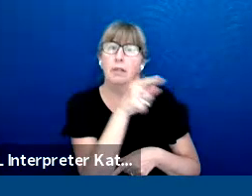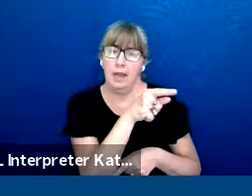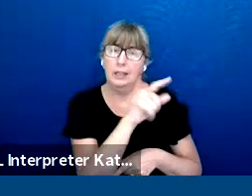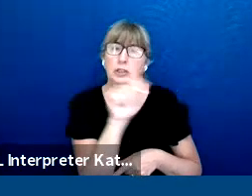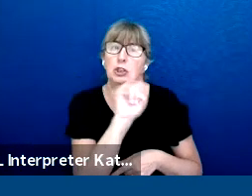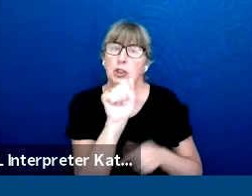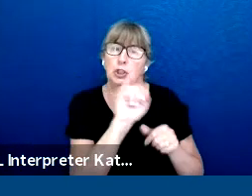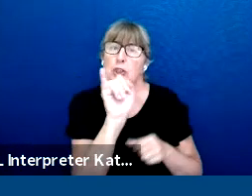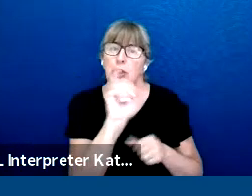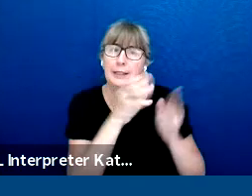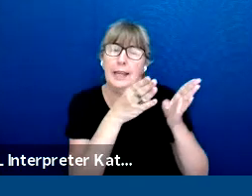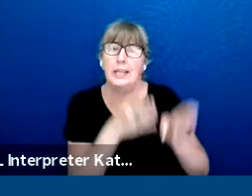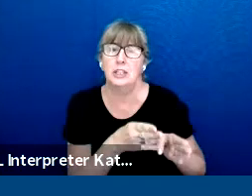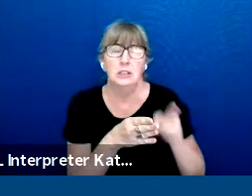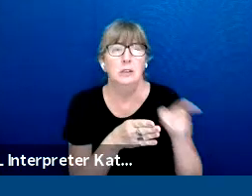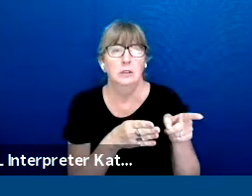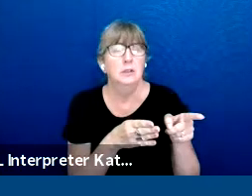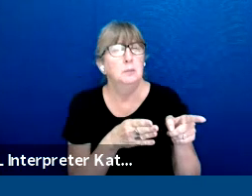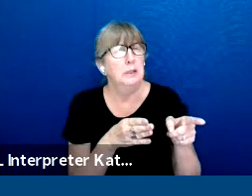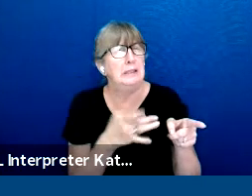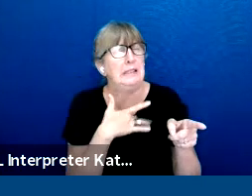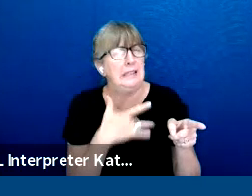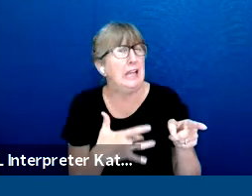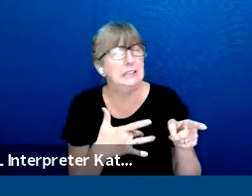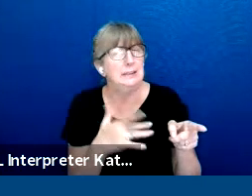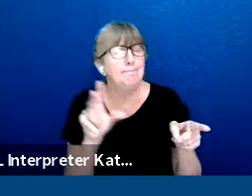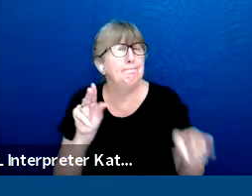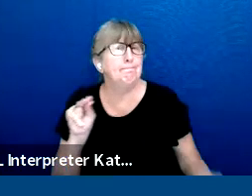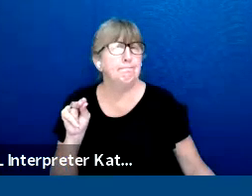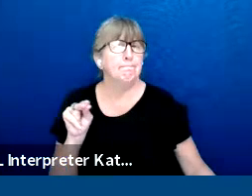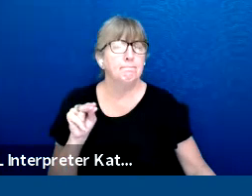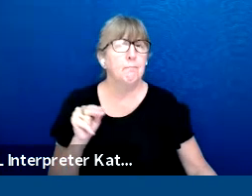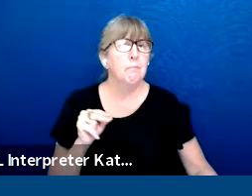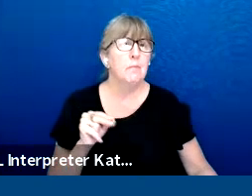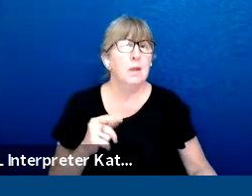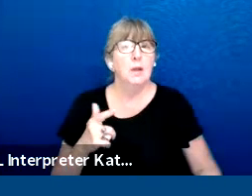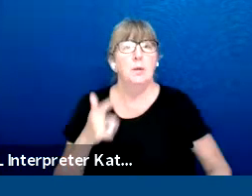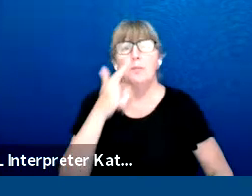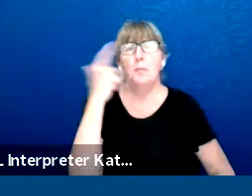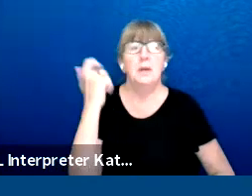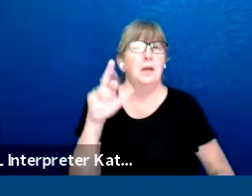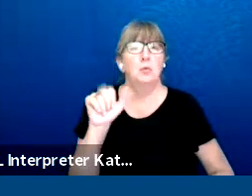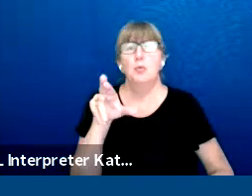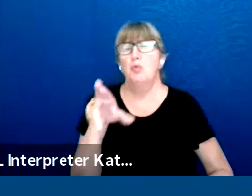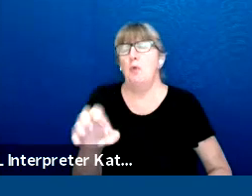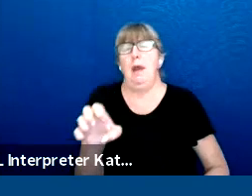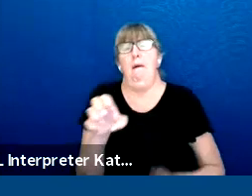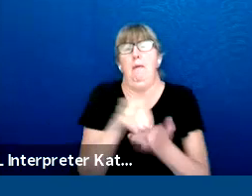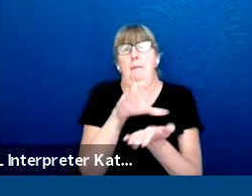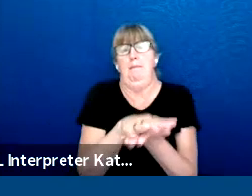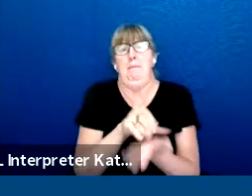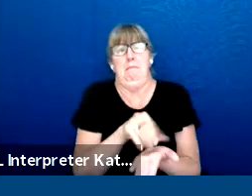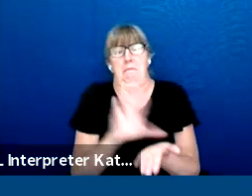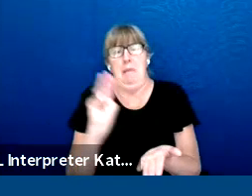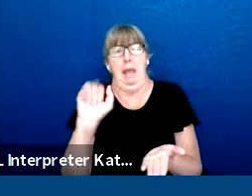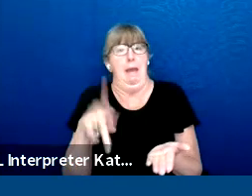agent, but chances are no, just because they're very rarely mapped to begin with. As Peter